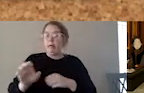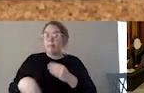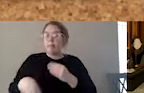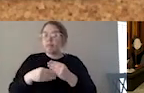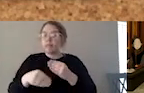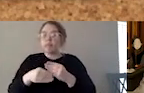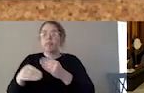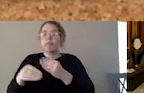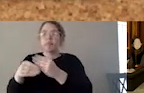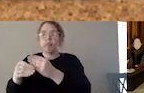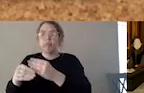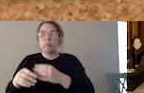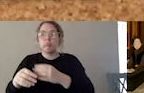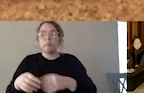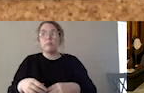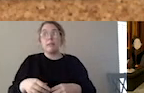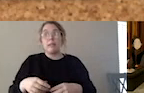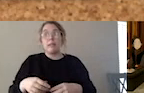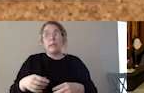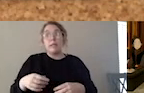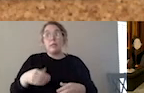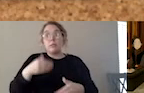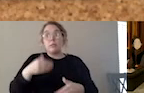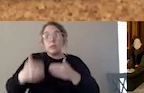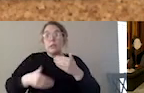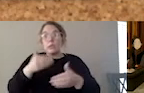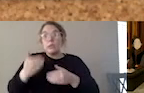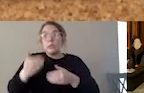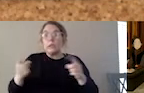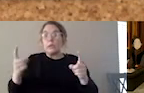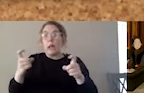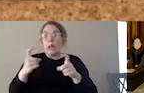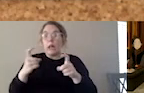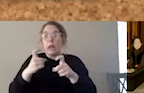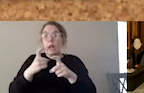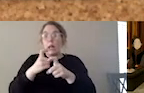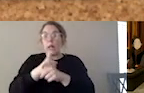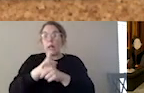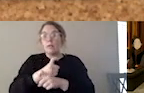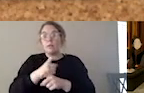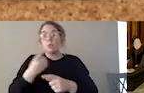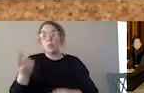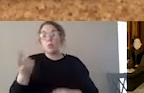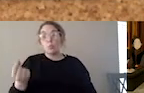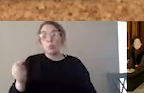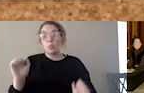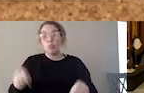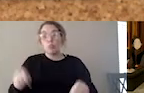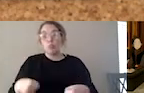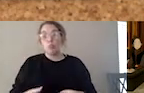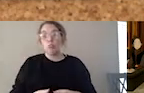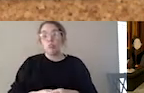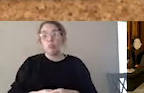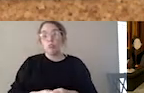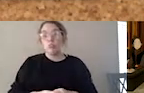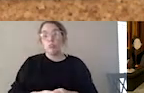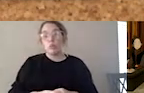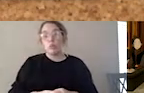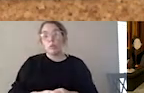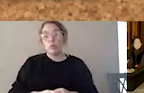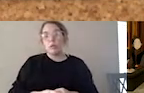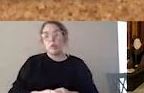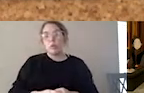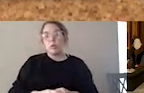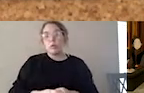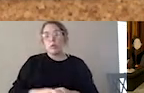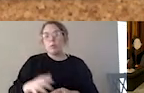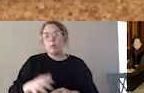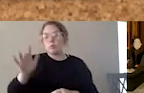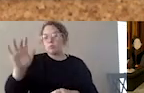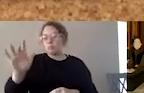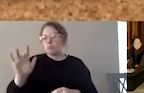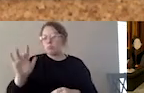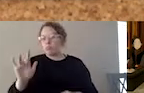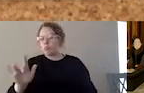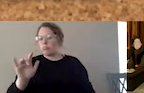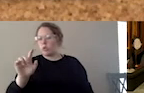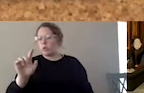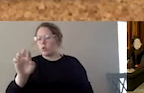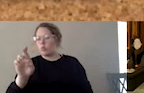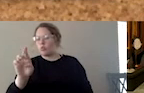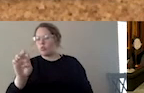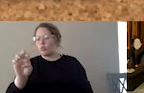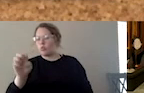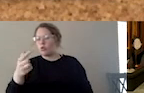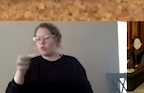a little bit more complex, but we'll talk about those when we move forward. Let's go over here to the regret model for a